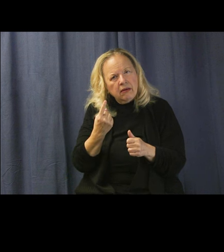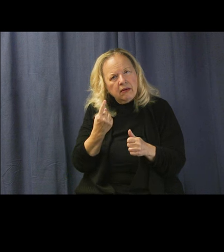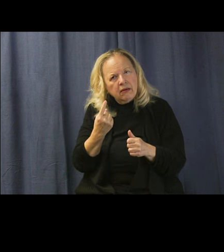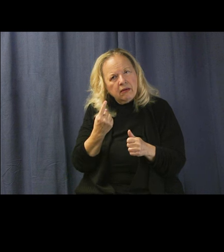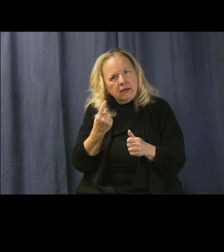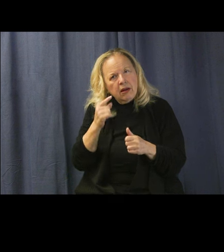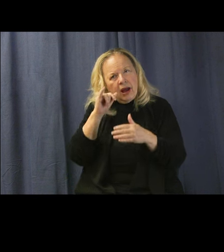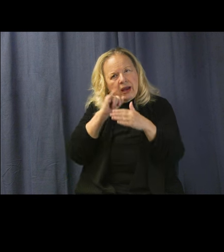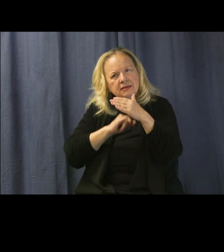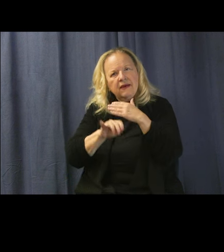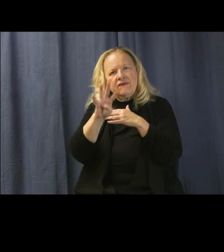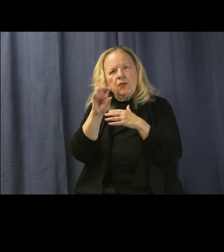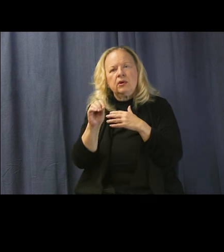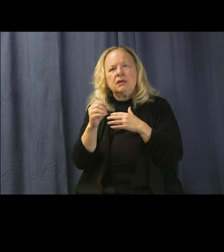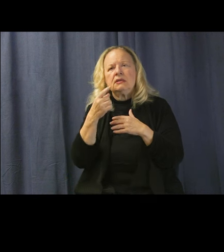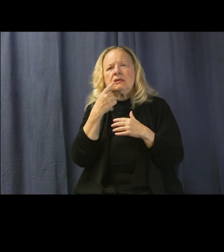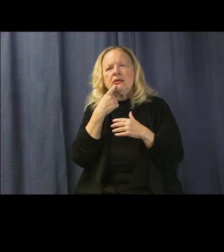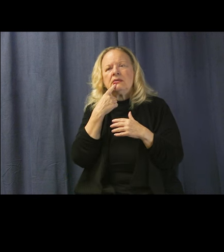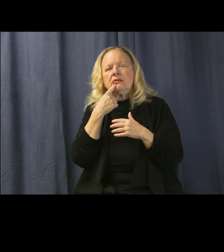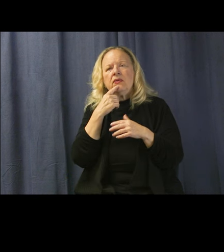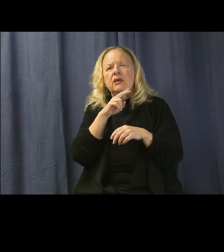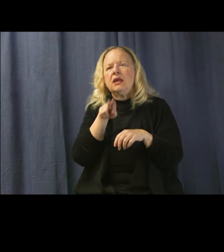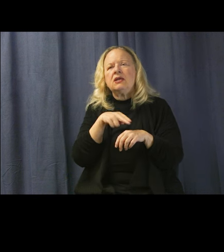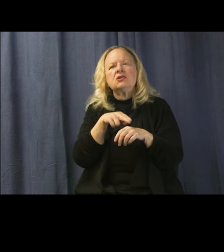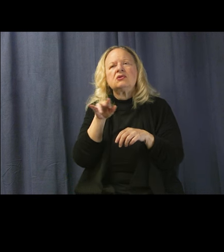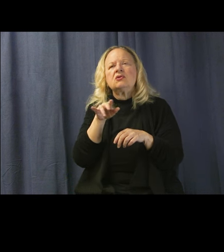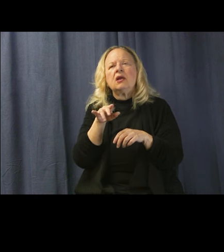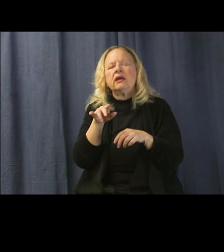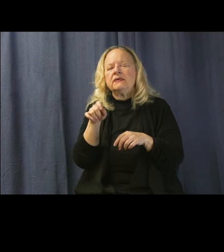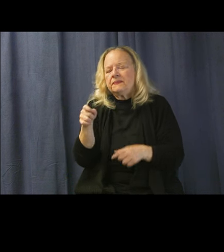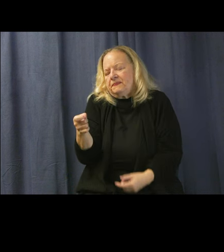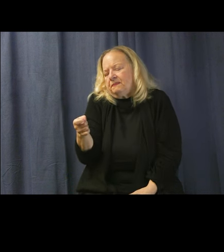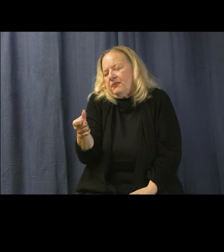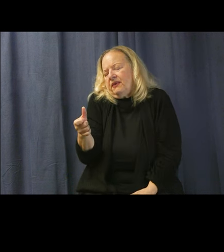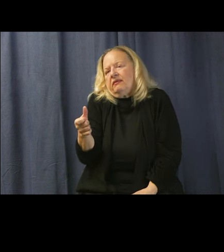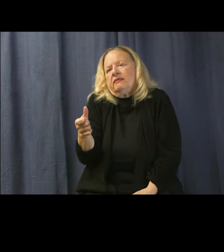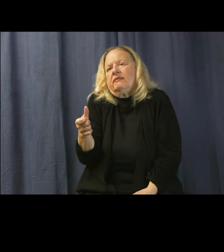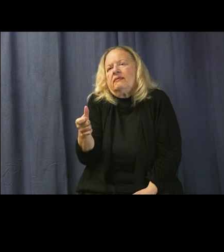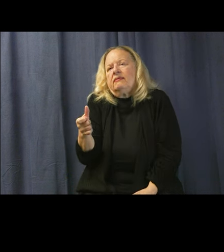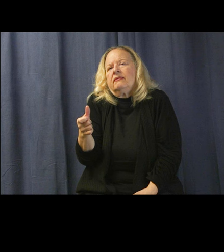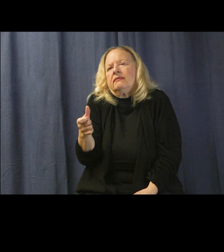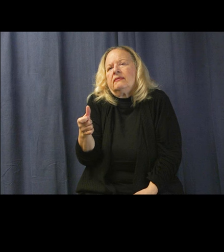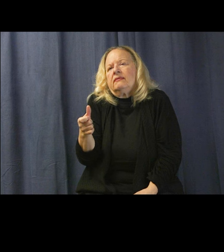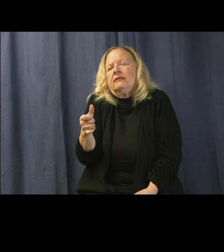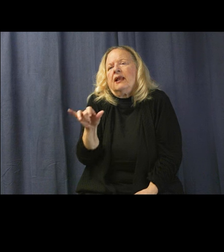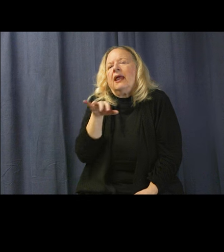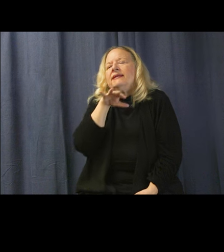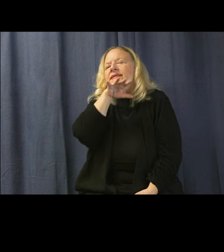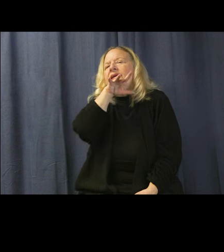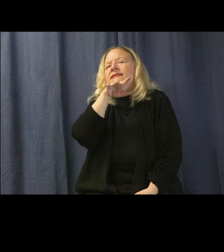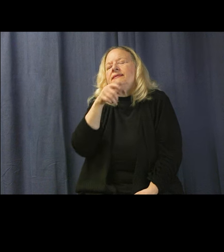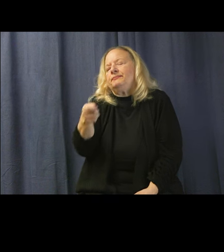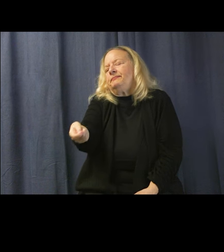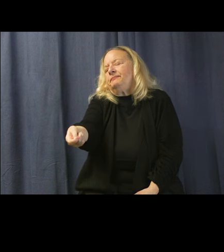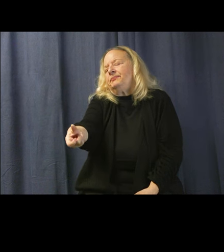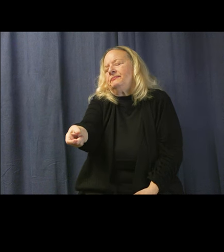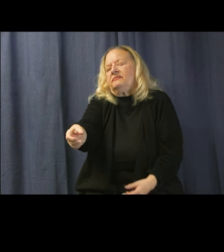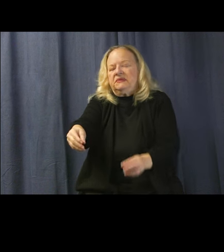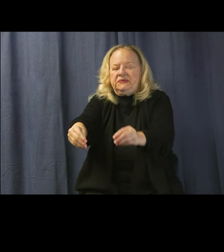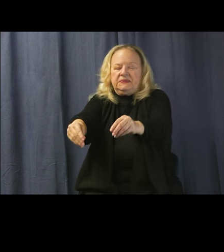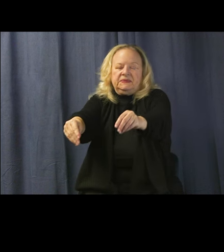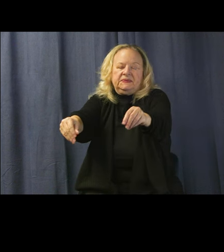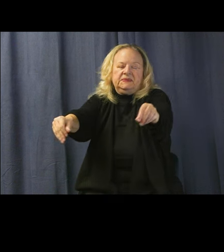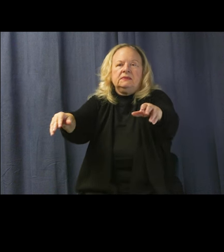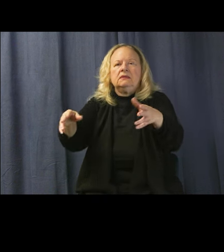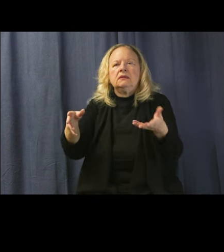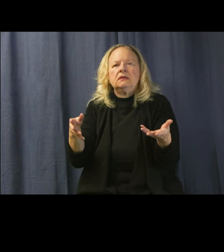Isaiah 40, this is why he says the nations are like a drop in a bucket. They're counted as the dust on the scales. He takes up